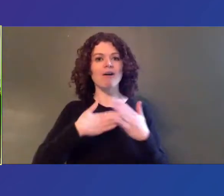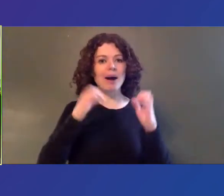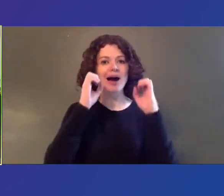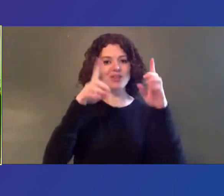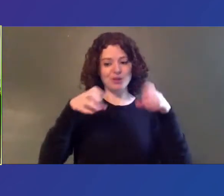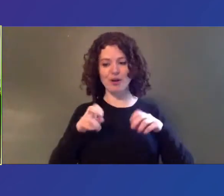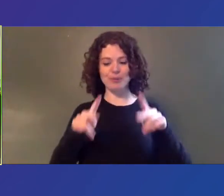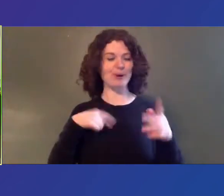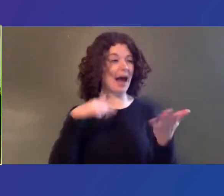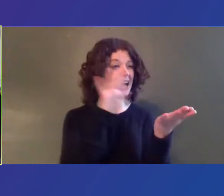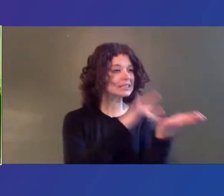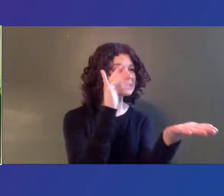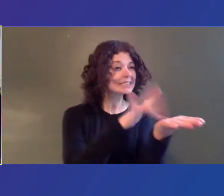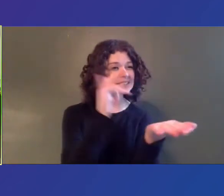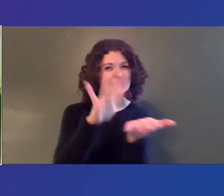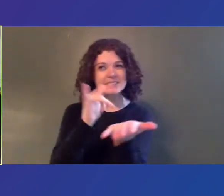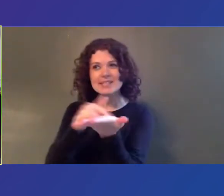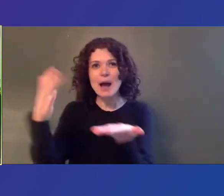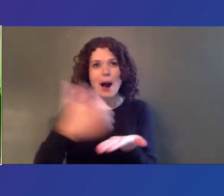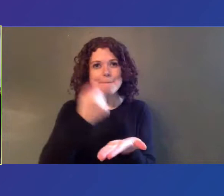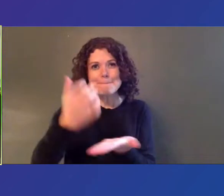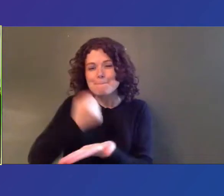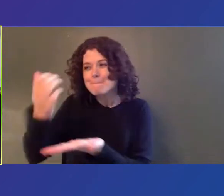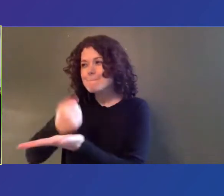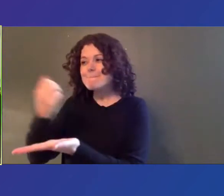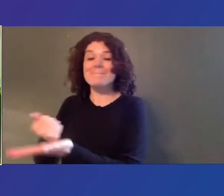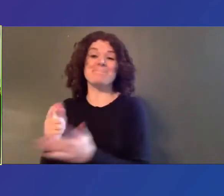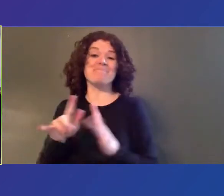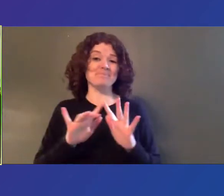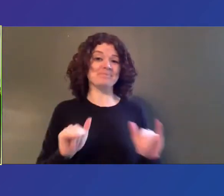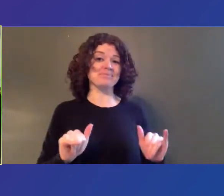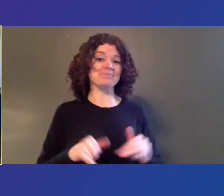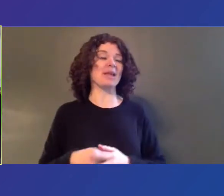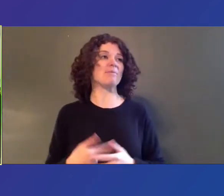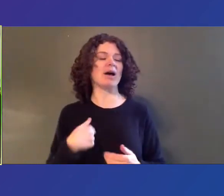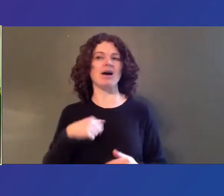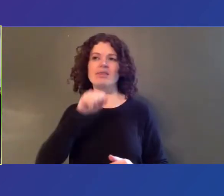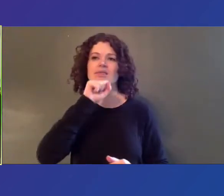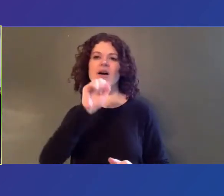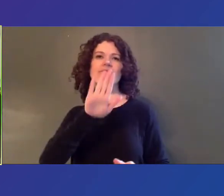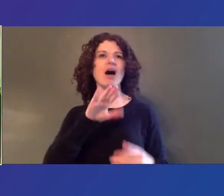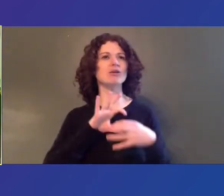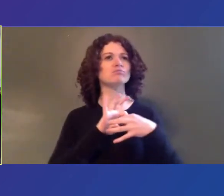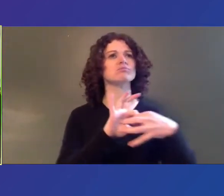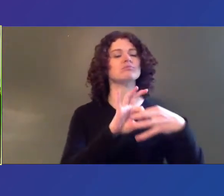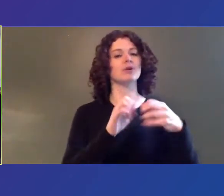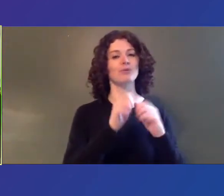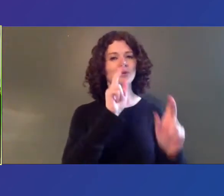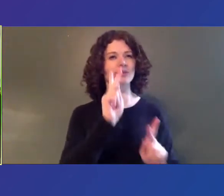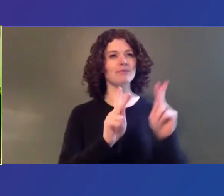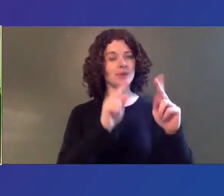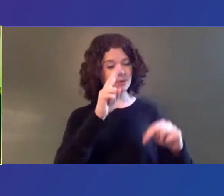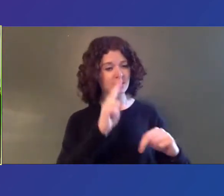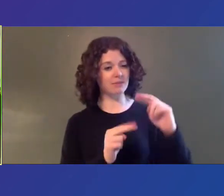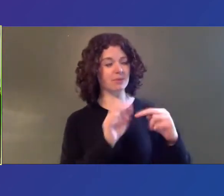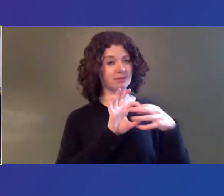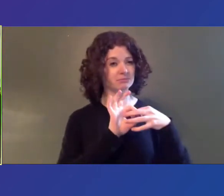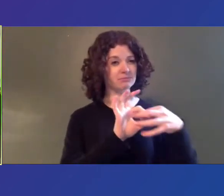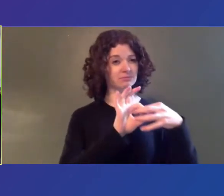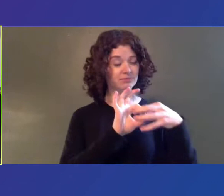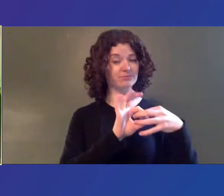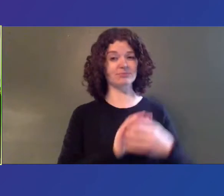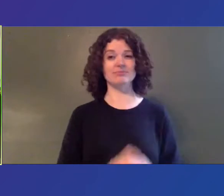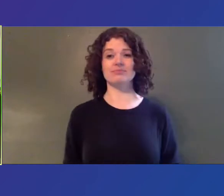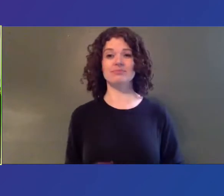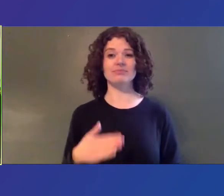me, but I also valued building relationships. I still have strong relationships from my undergraduate career that